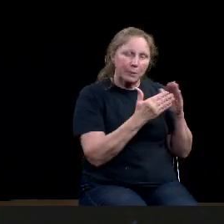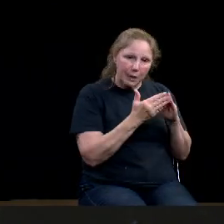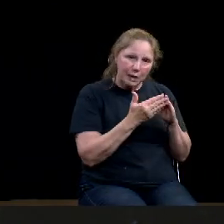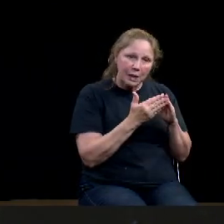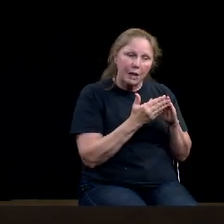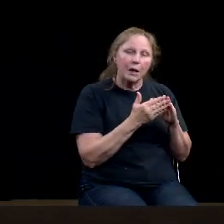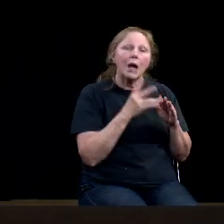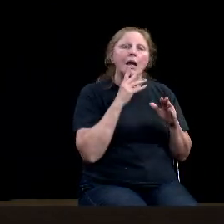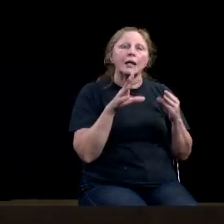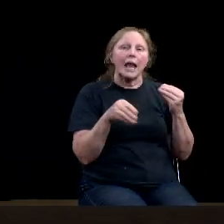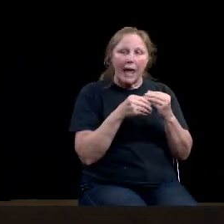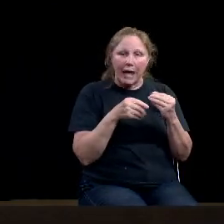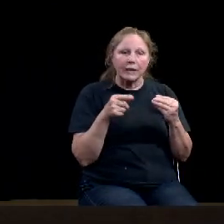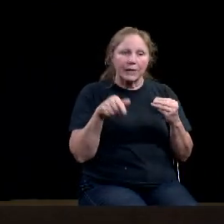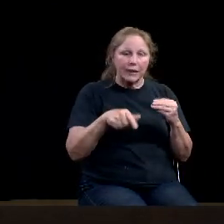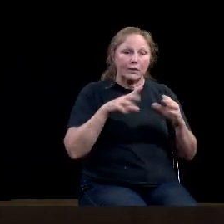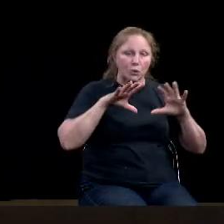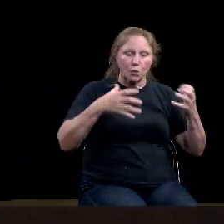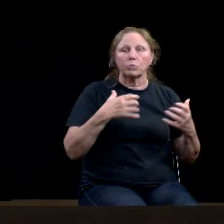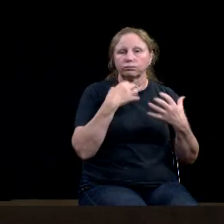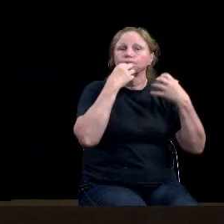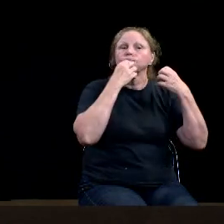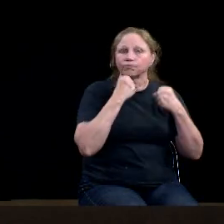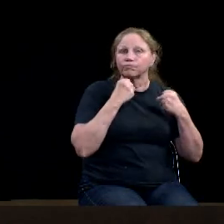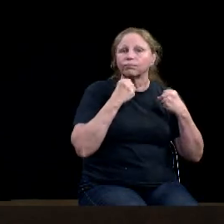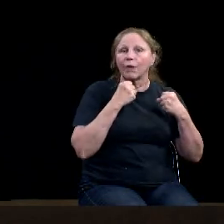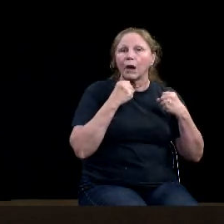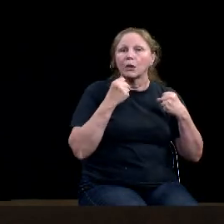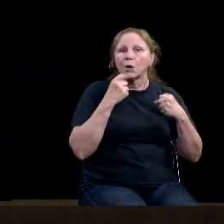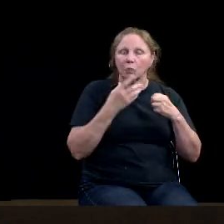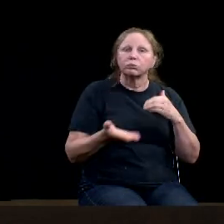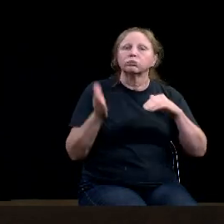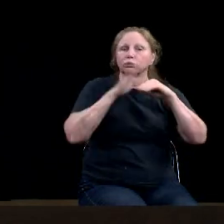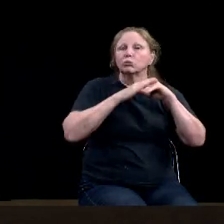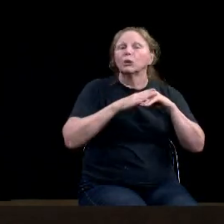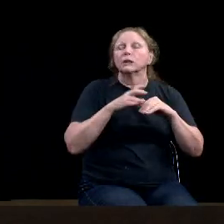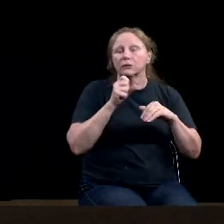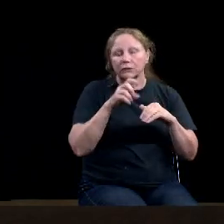So congrats, and thank you for your willingness to serve your community.